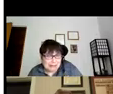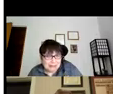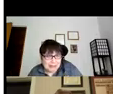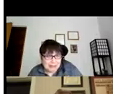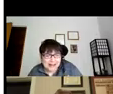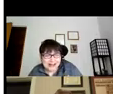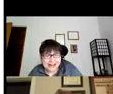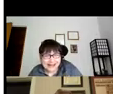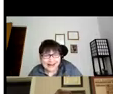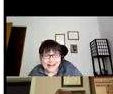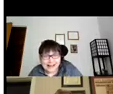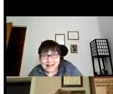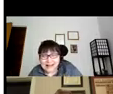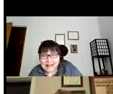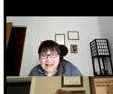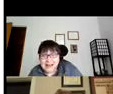orthodoxy.